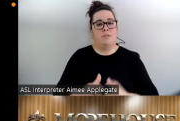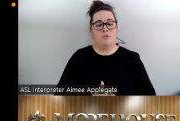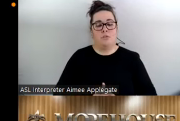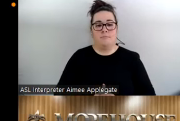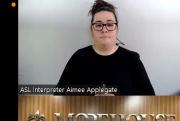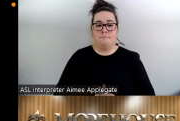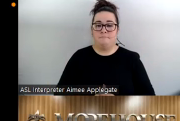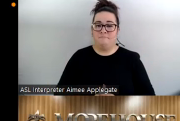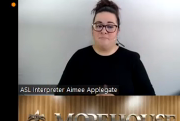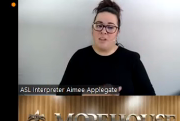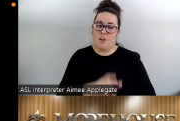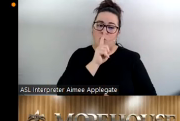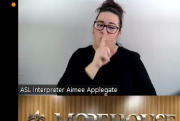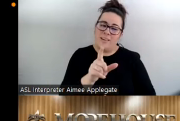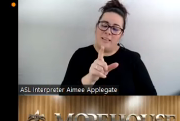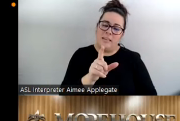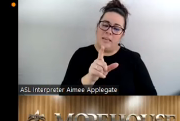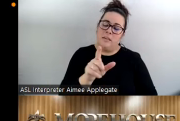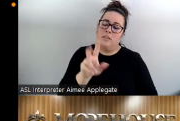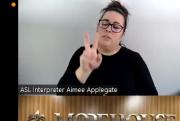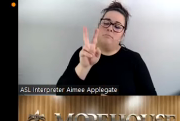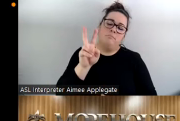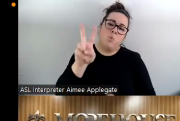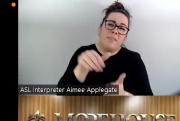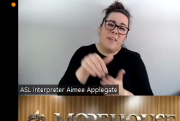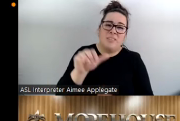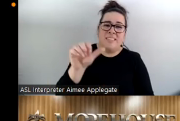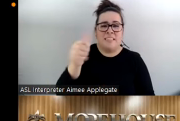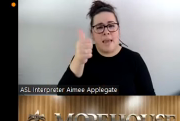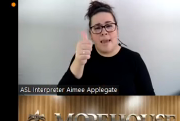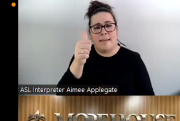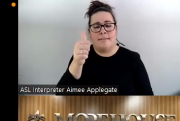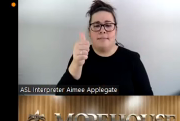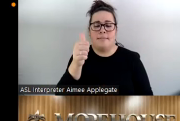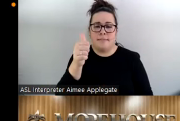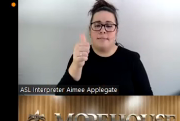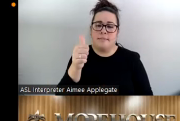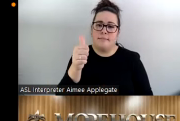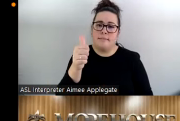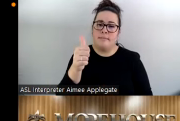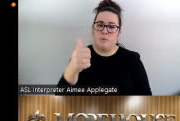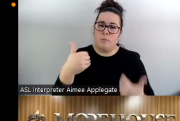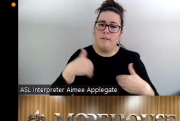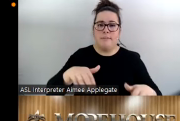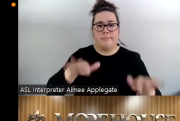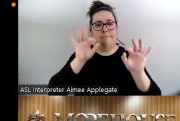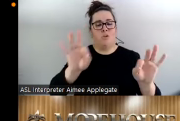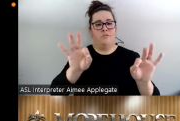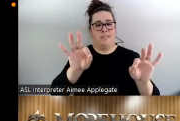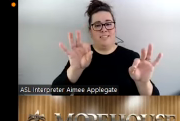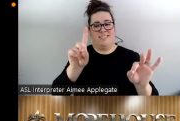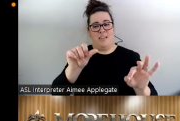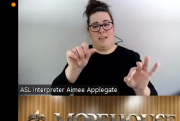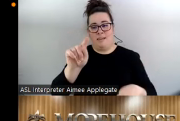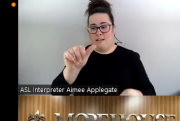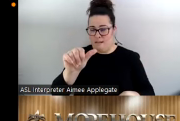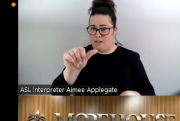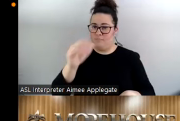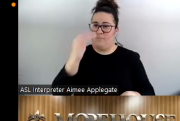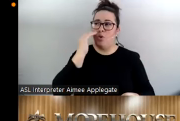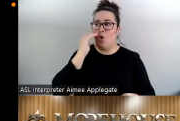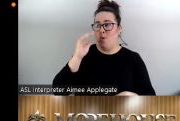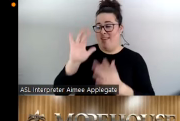the 2010s where we had the perfect combination of data, right? So you can imagine all of the data on the internet that ChatGPT is trained